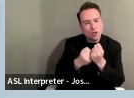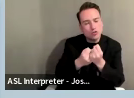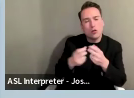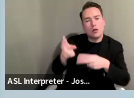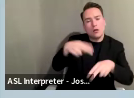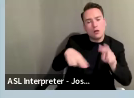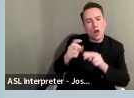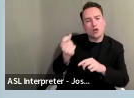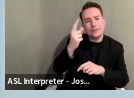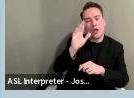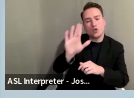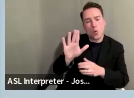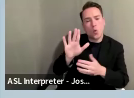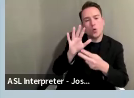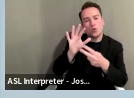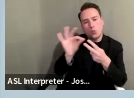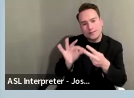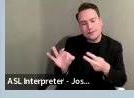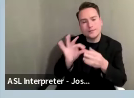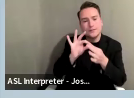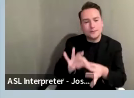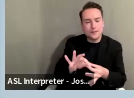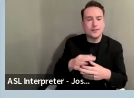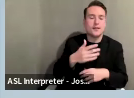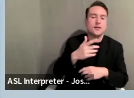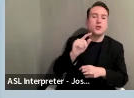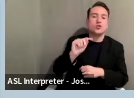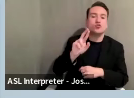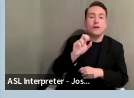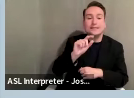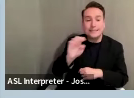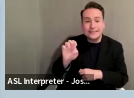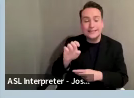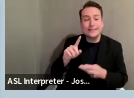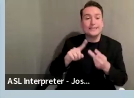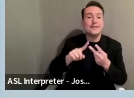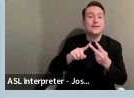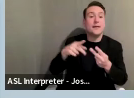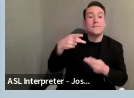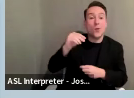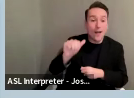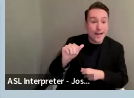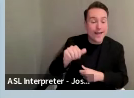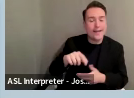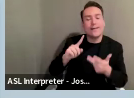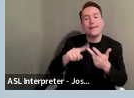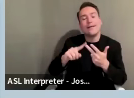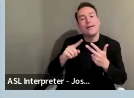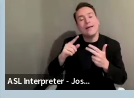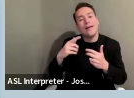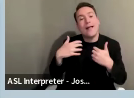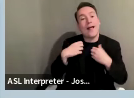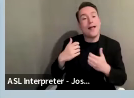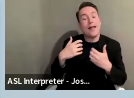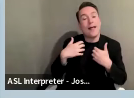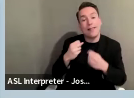choices for successor trustee, fiduciaries for the power of attorney, fiduciary for your healthcare directive. The